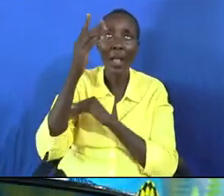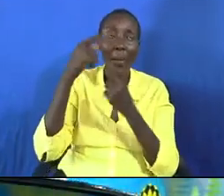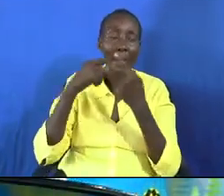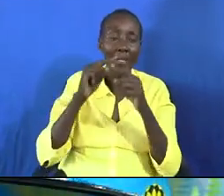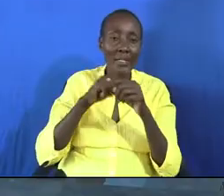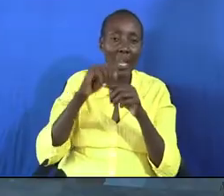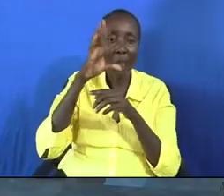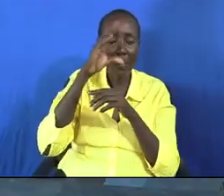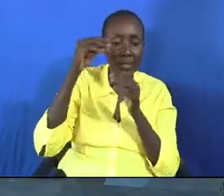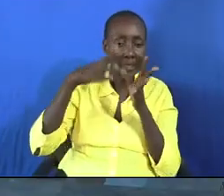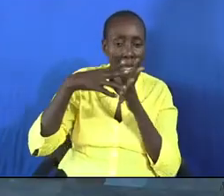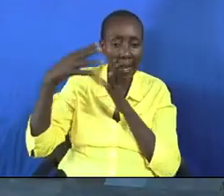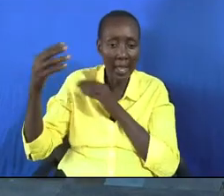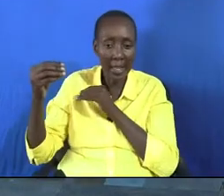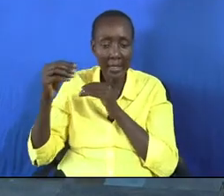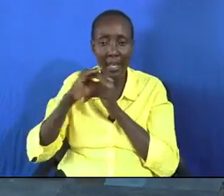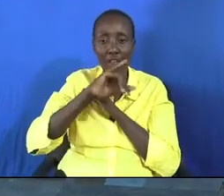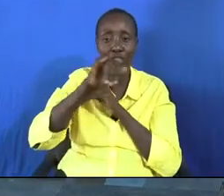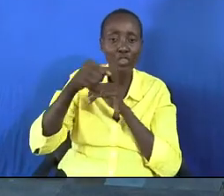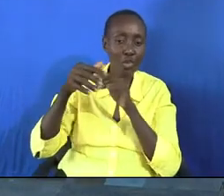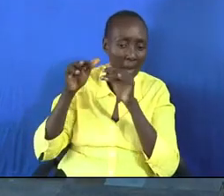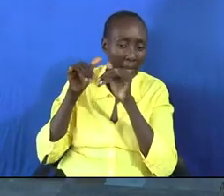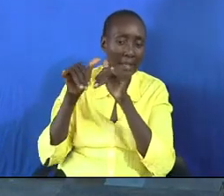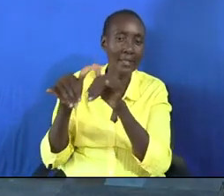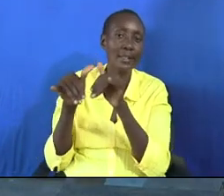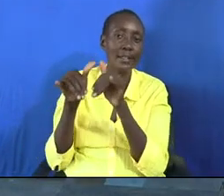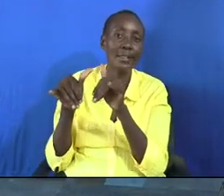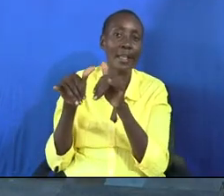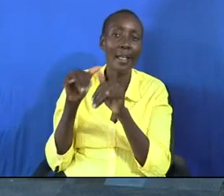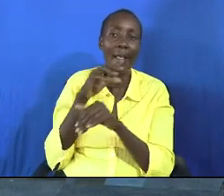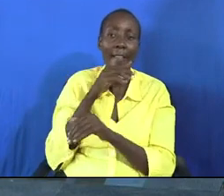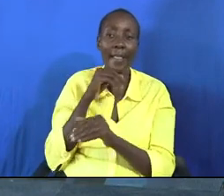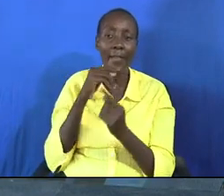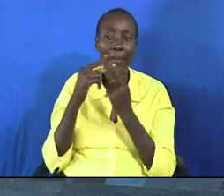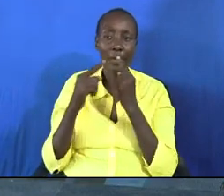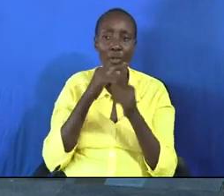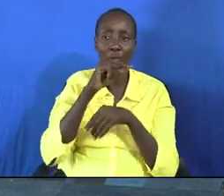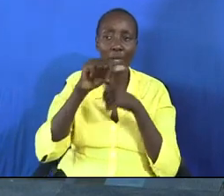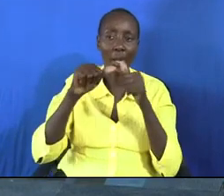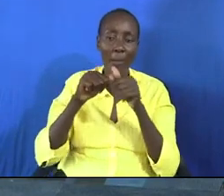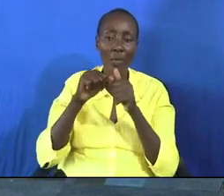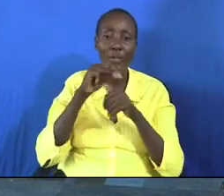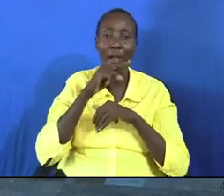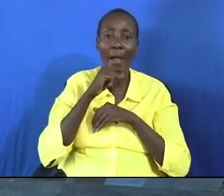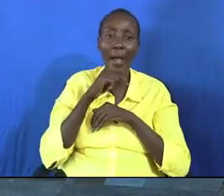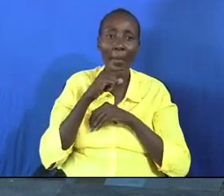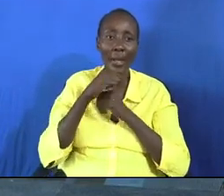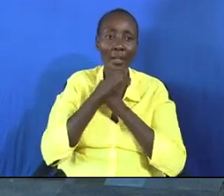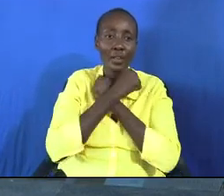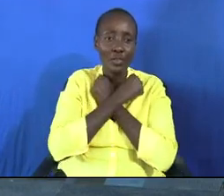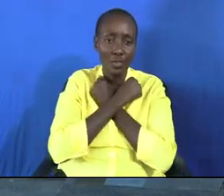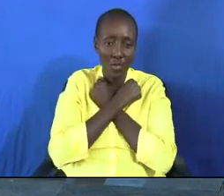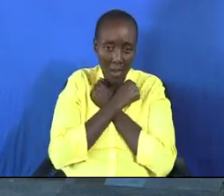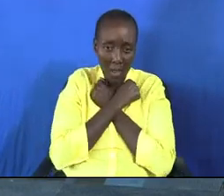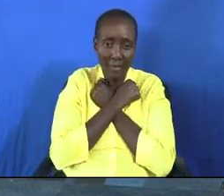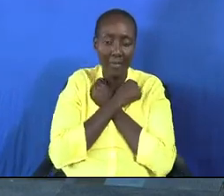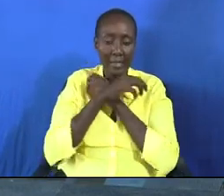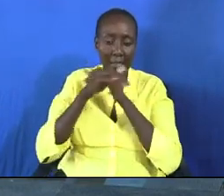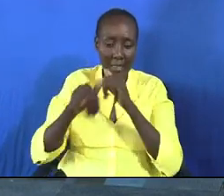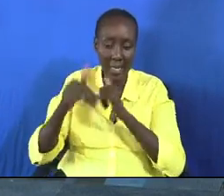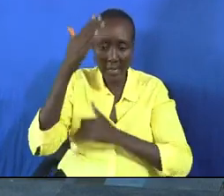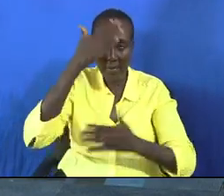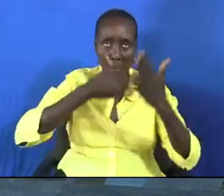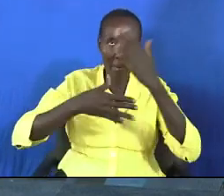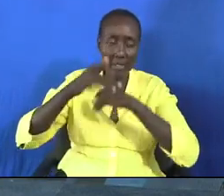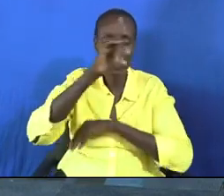Joshua is left in that place. That is the man we are talking about. A man who loved being in the presence